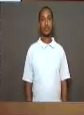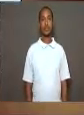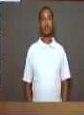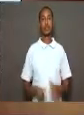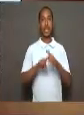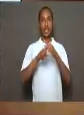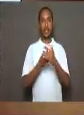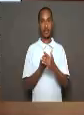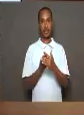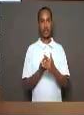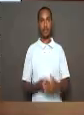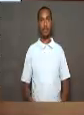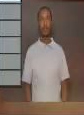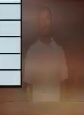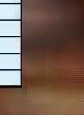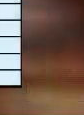Begin.